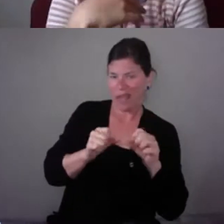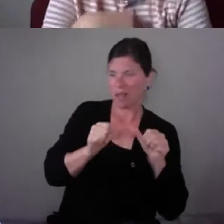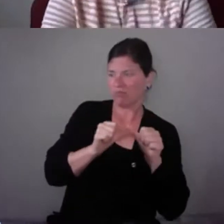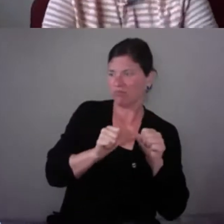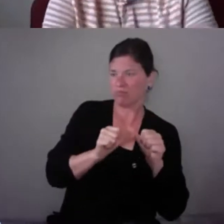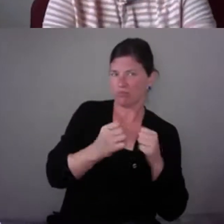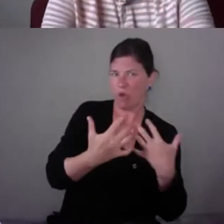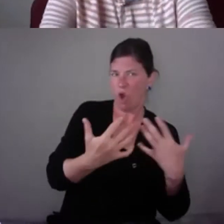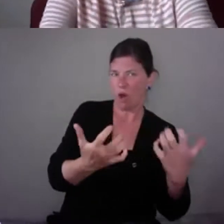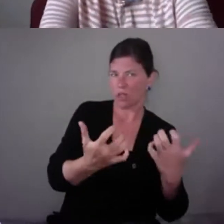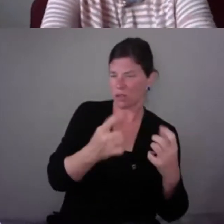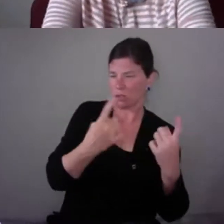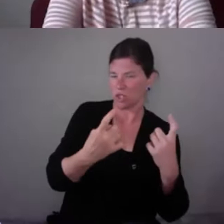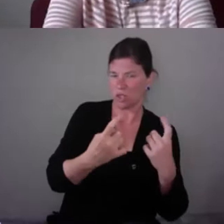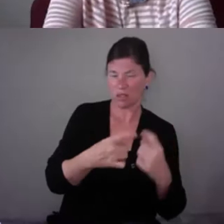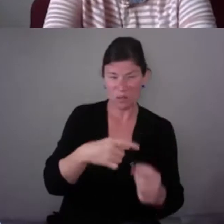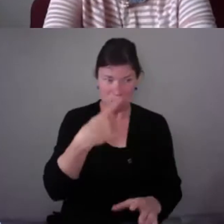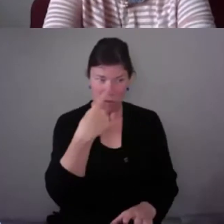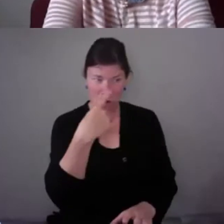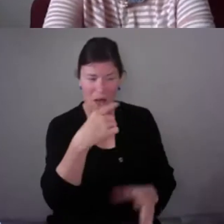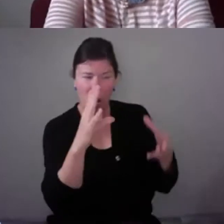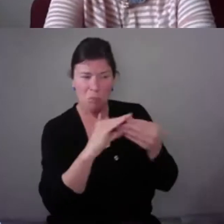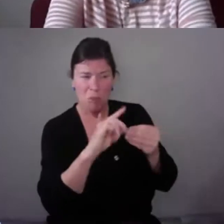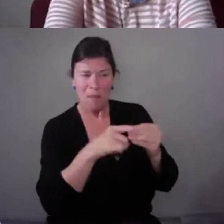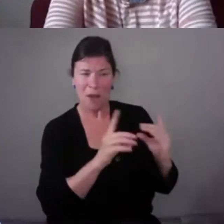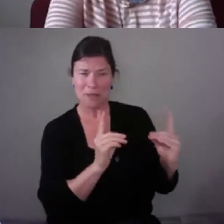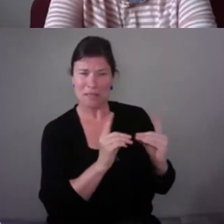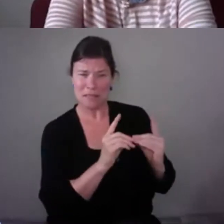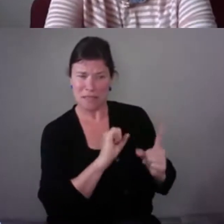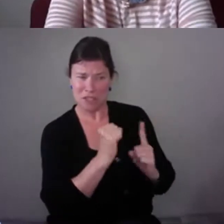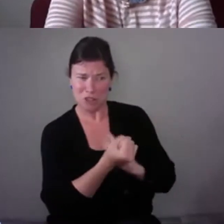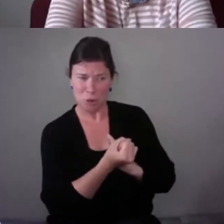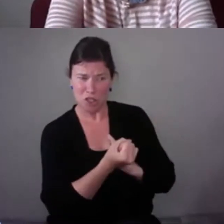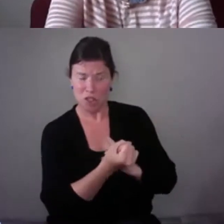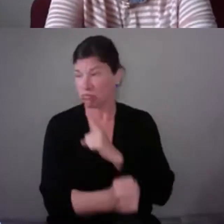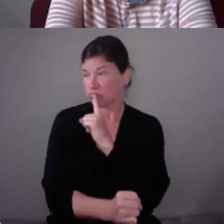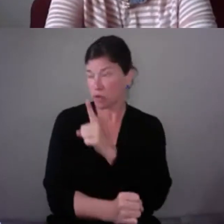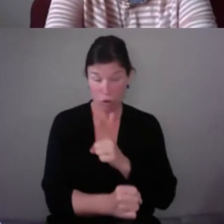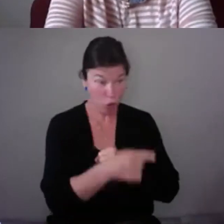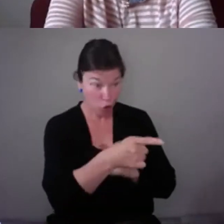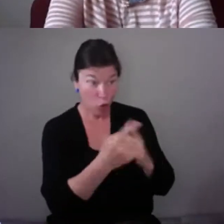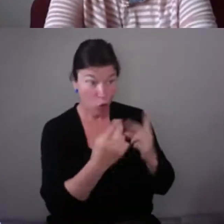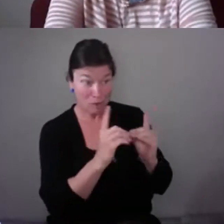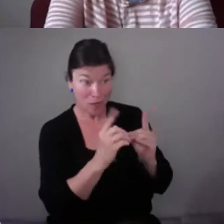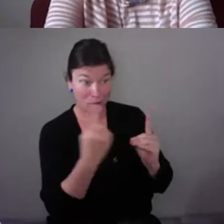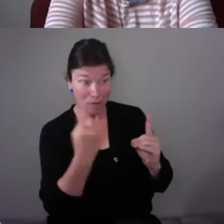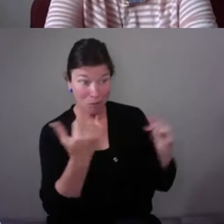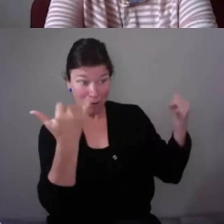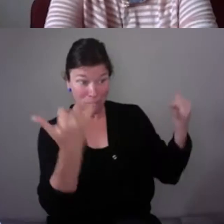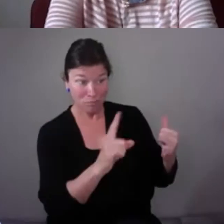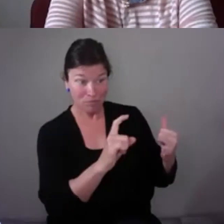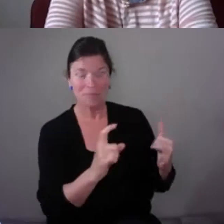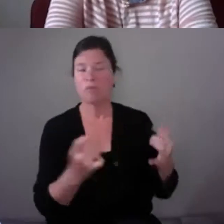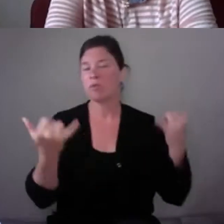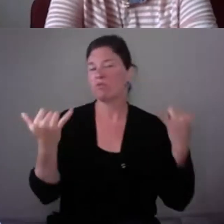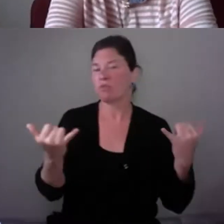mind speaking about your dating situation? Oh, sure. Are you seeing anyone special right now is the question. I'm not seeing